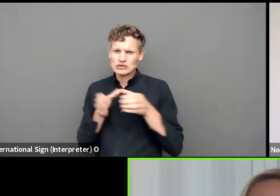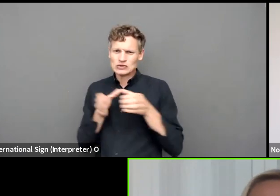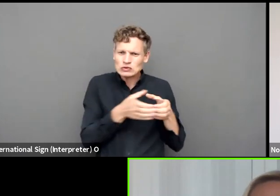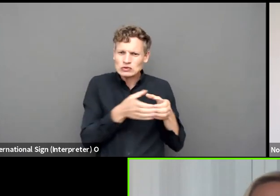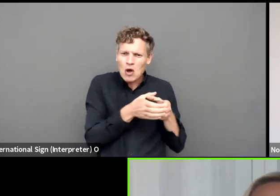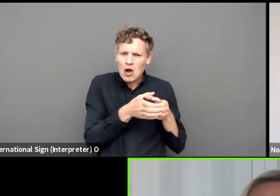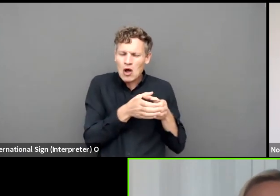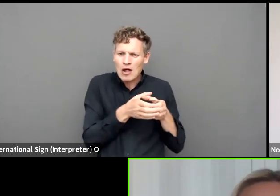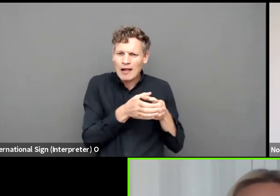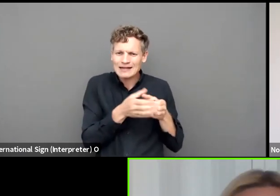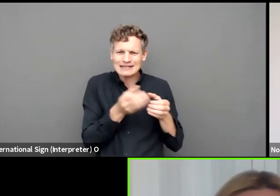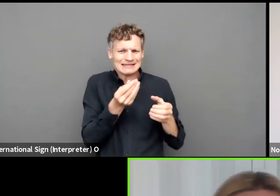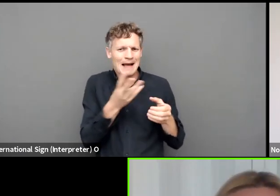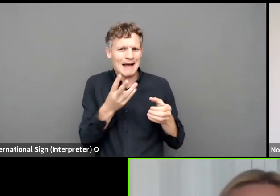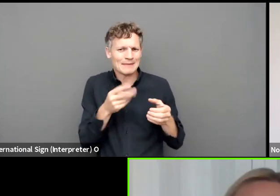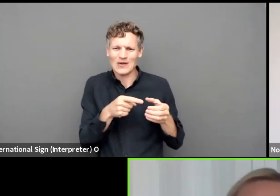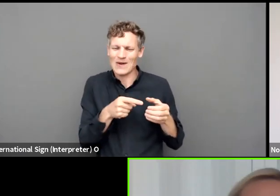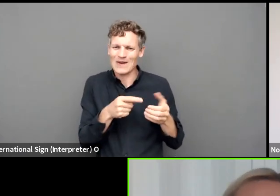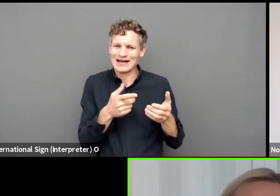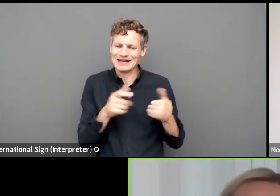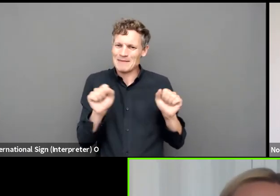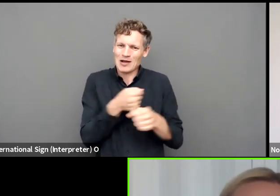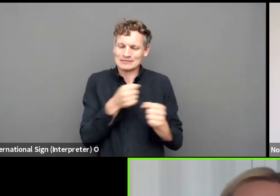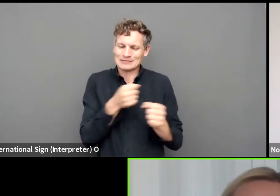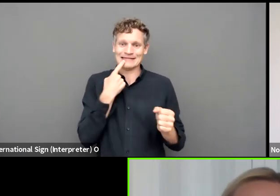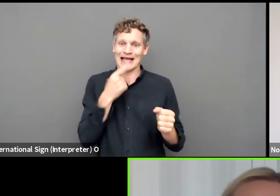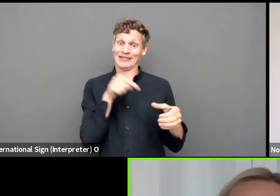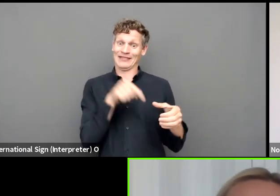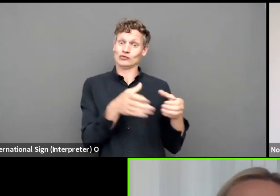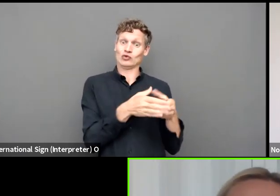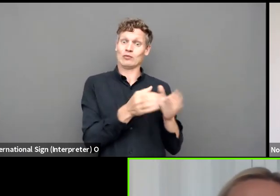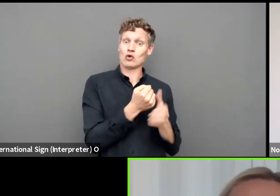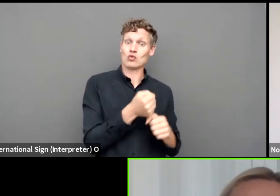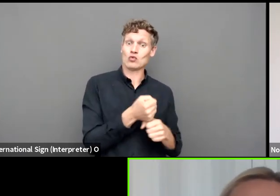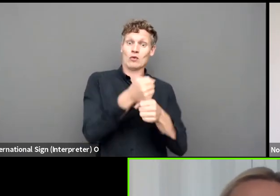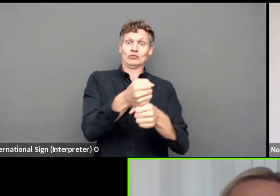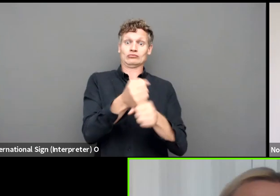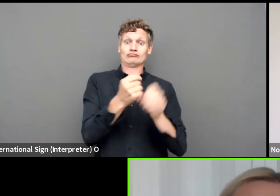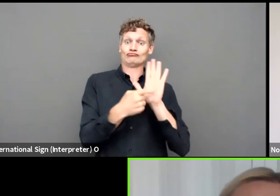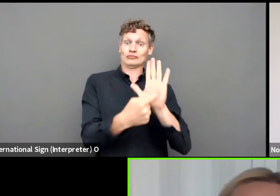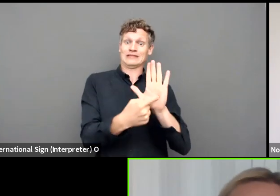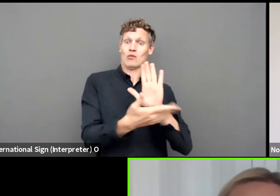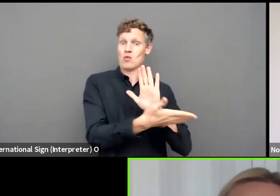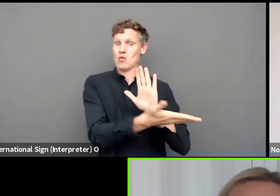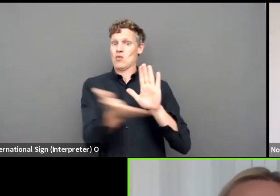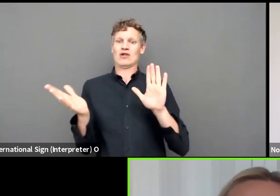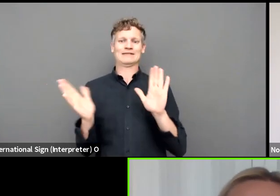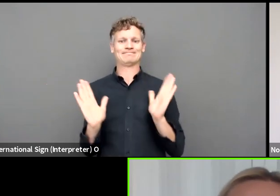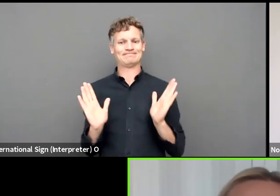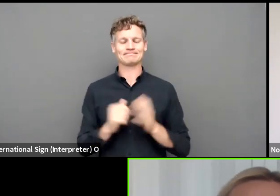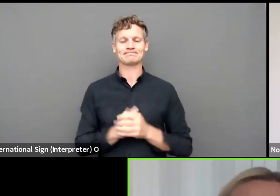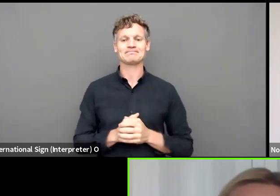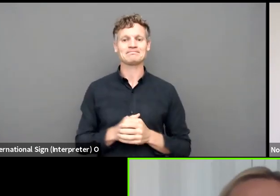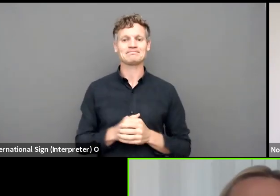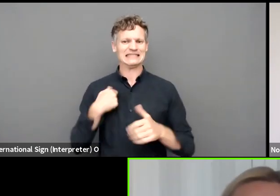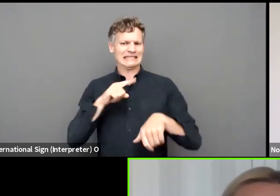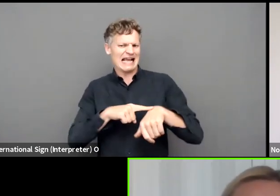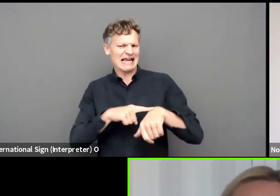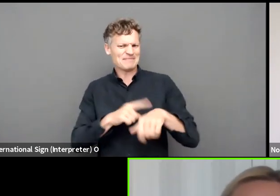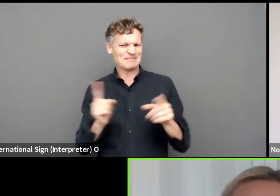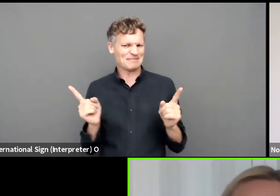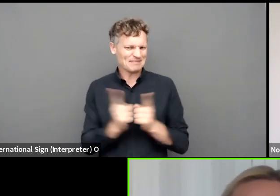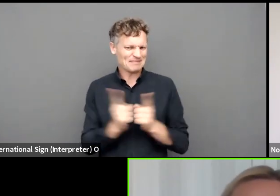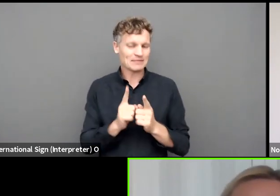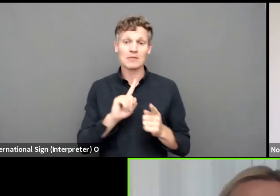group. I'm now almost out of time. Let me say kind of one more thing. So what do we do for career advancement? So you have to de-bias